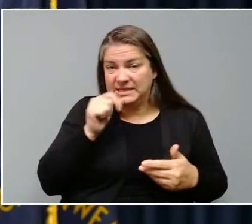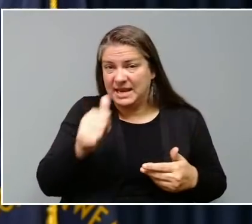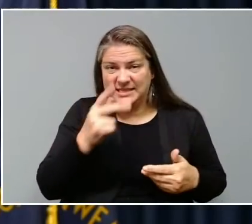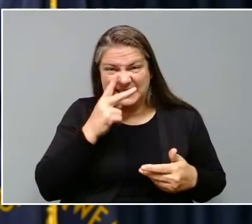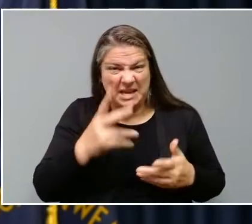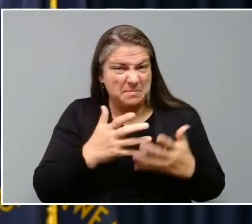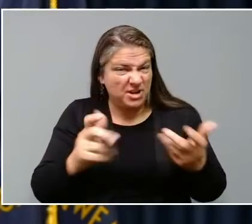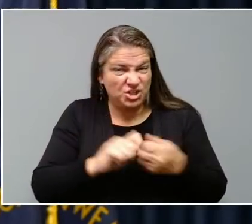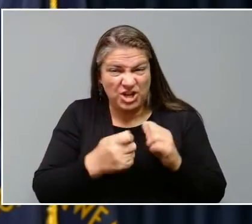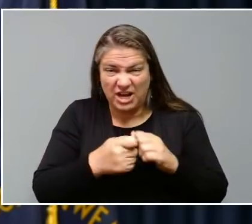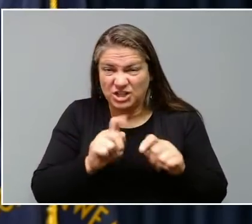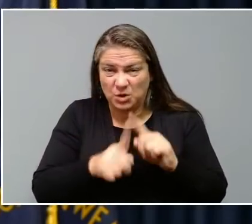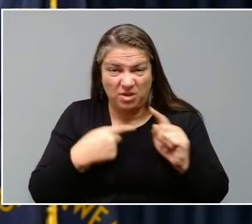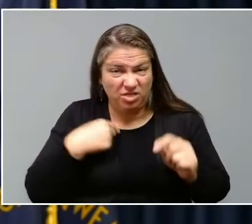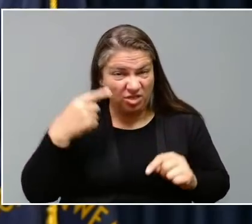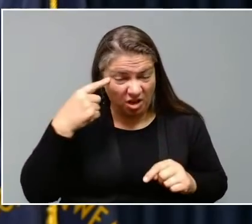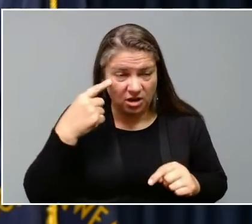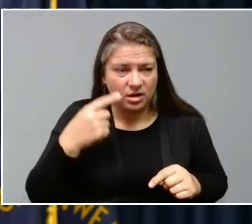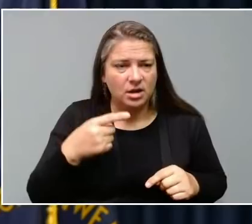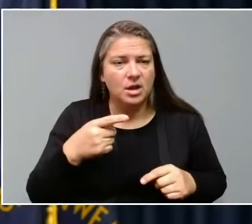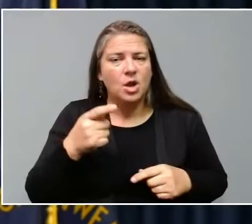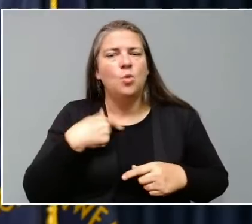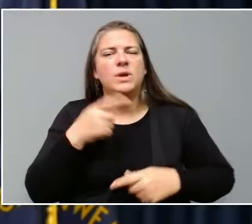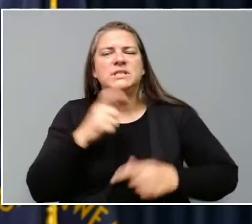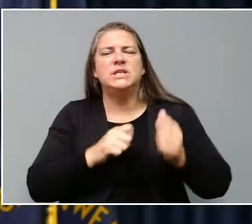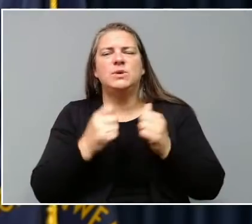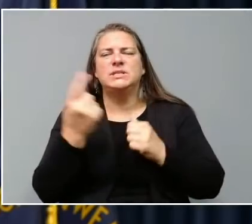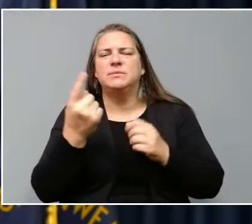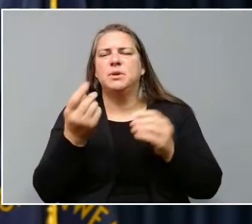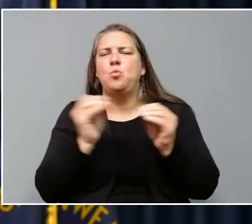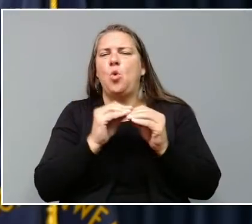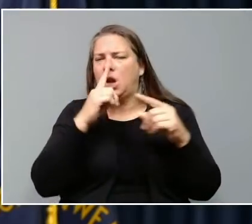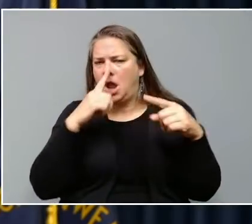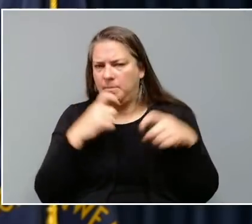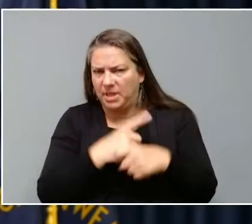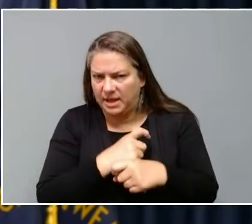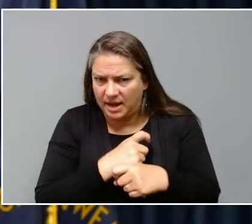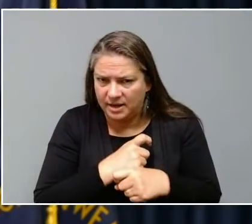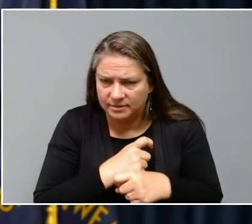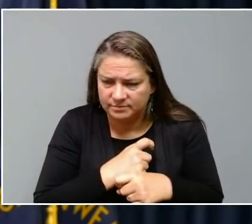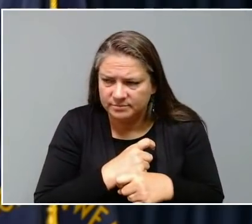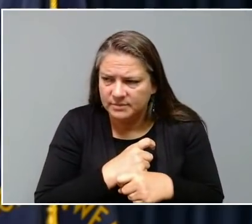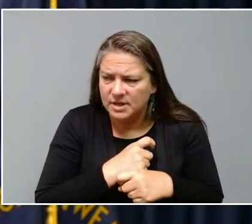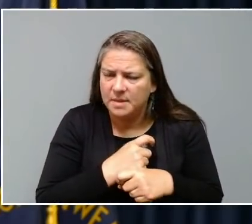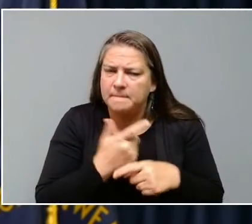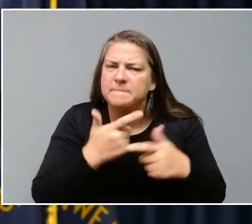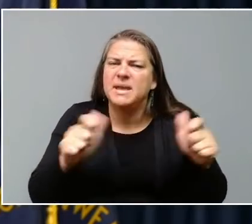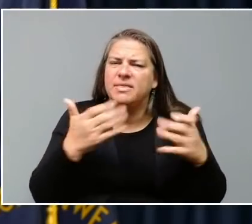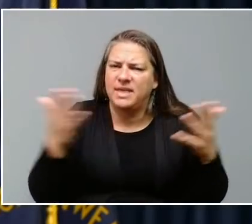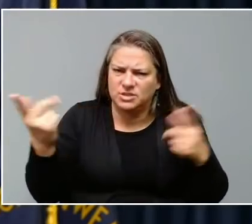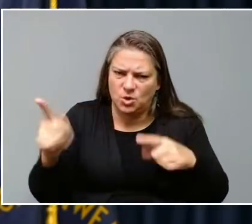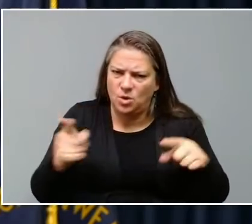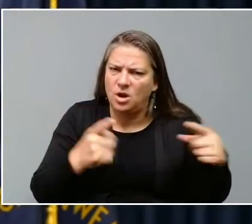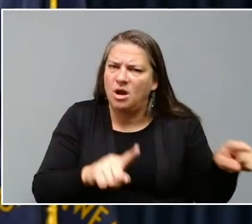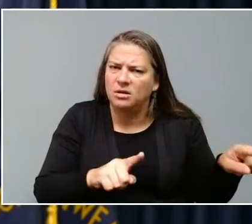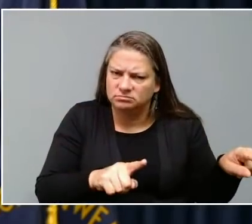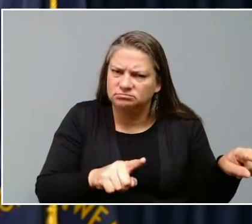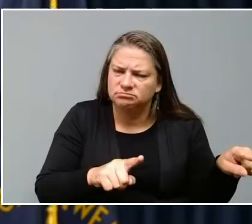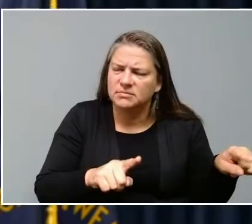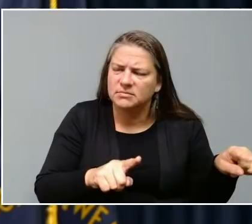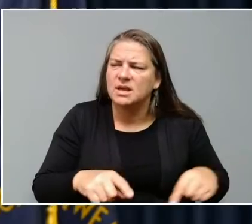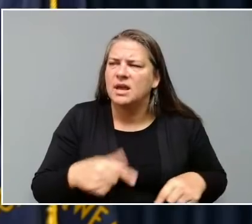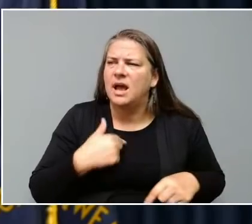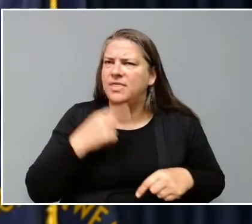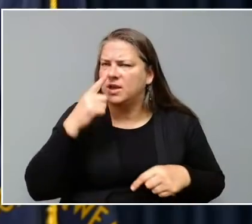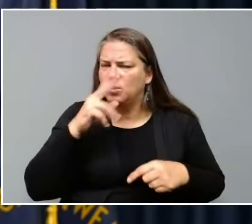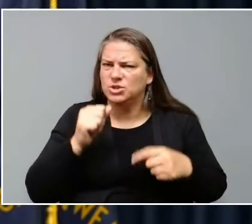need, shows that we're dealing with something a lot more complicated. We're dealing with major things going on. I think there are a couple that I'd point out.